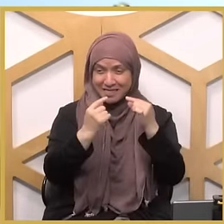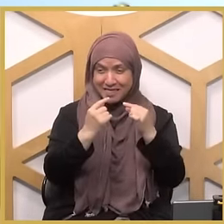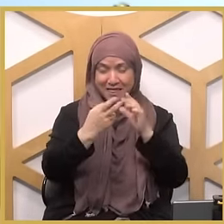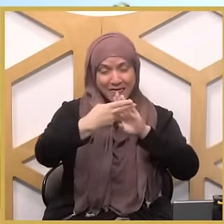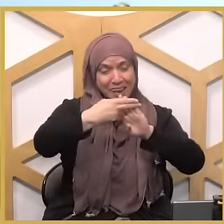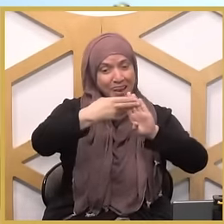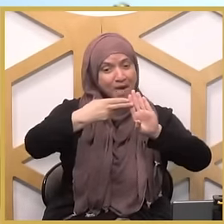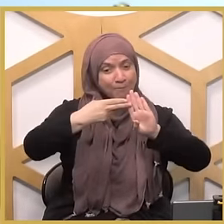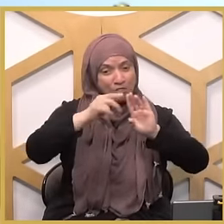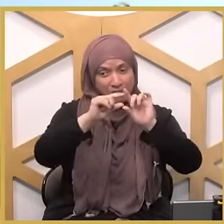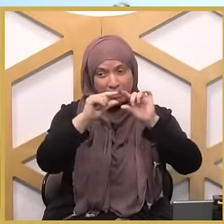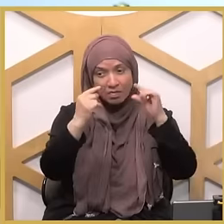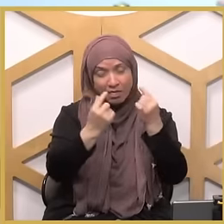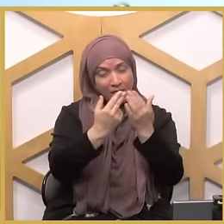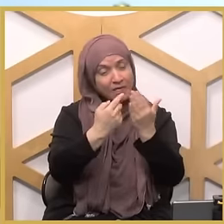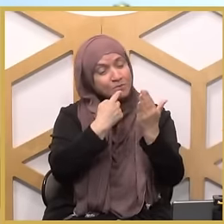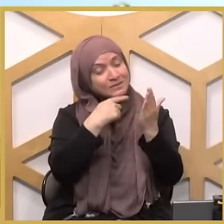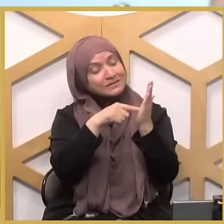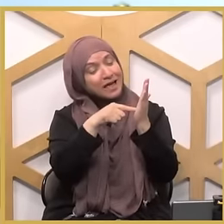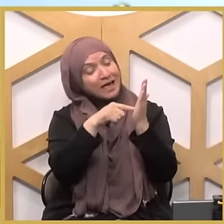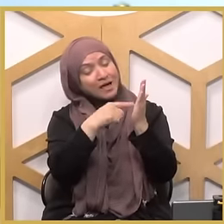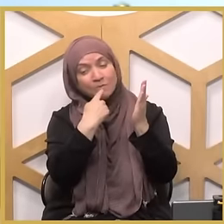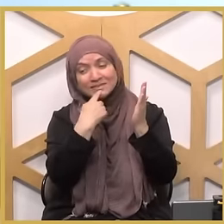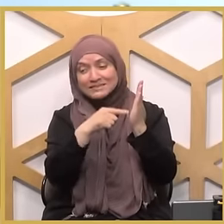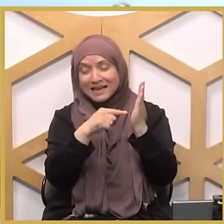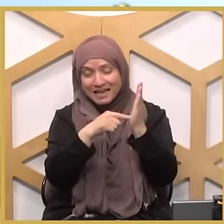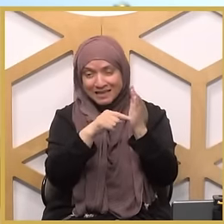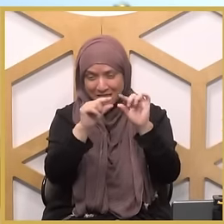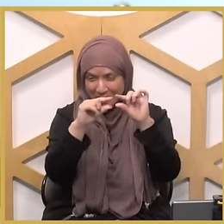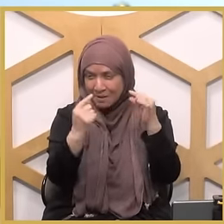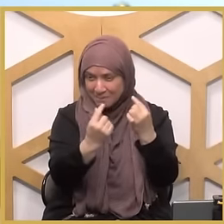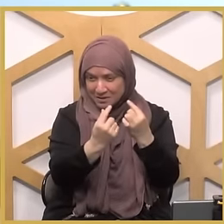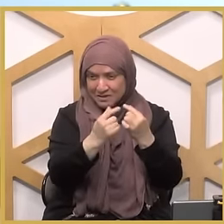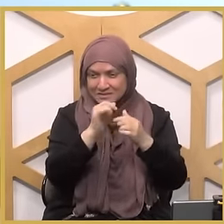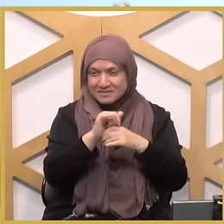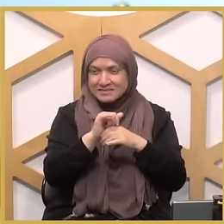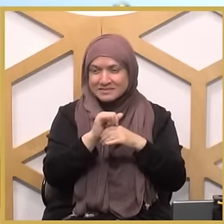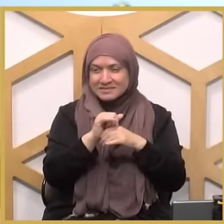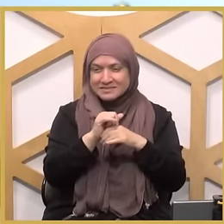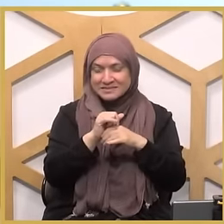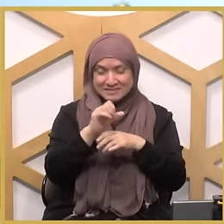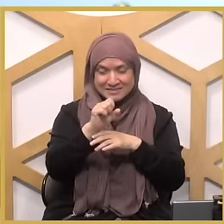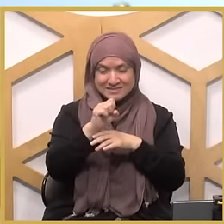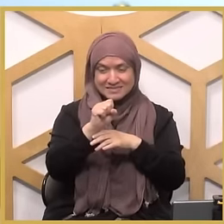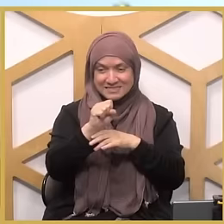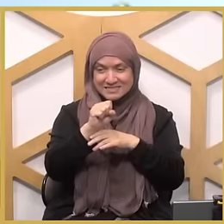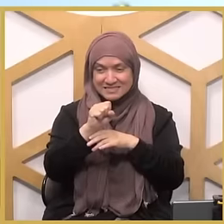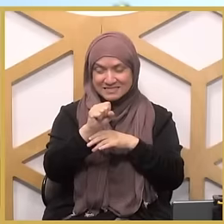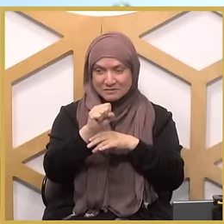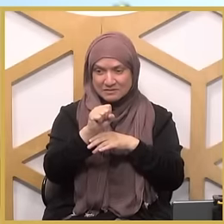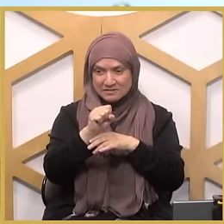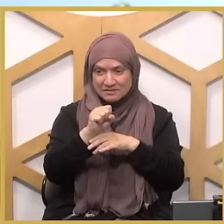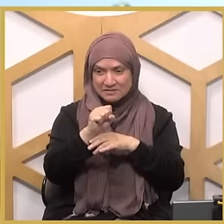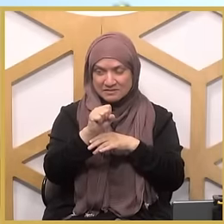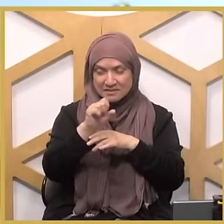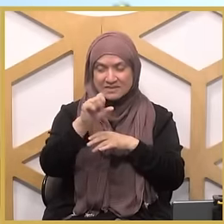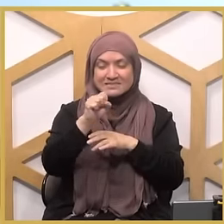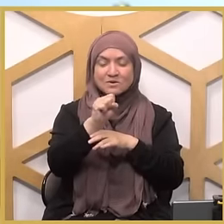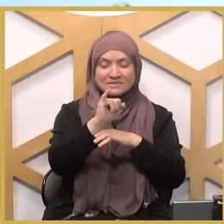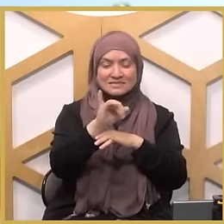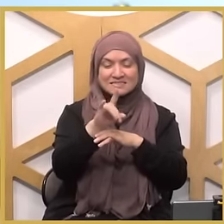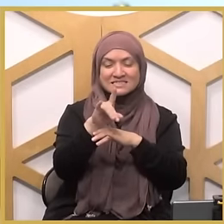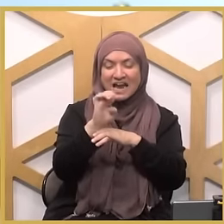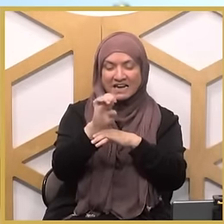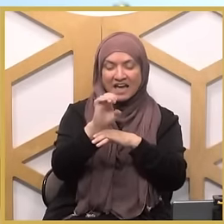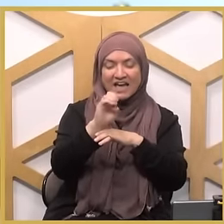the side effects, right? So like they use this really enthusiastic voice. It's like how the shaitan tells you about the side effects, right? your sins, you know, like really enthusiastic